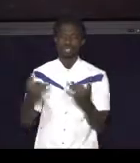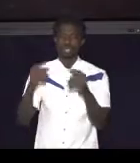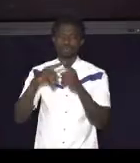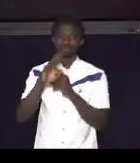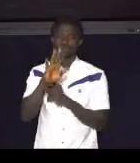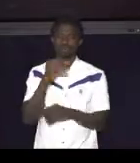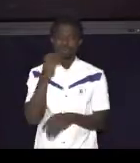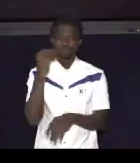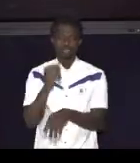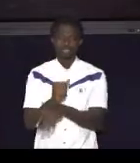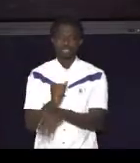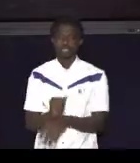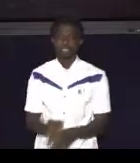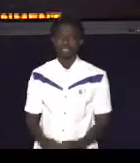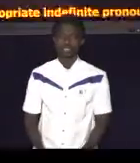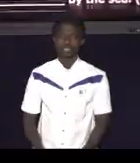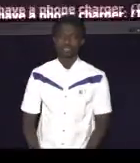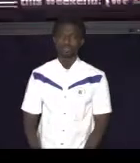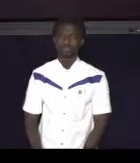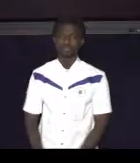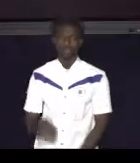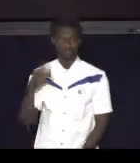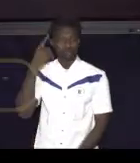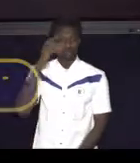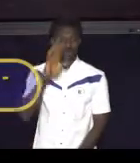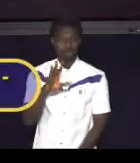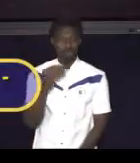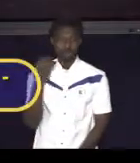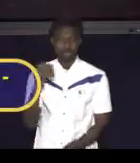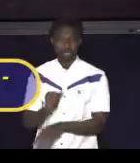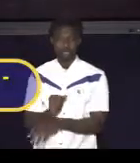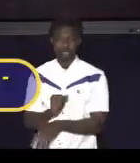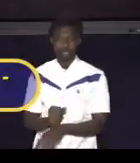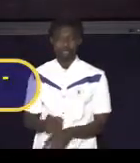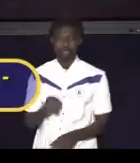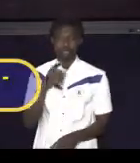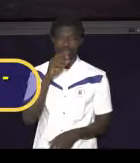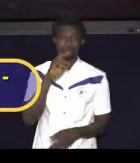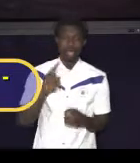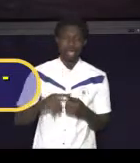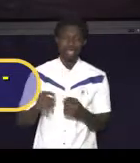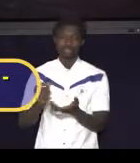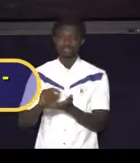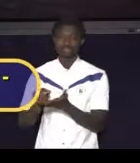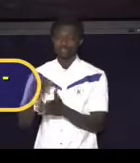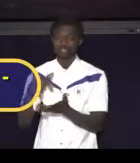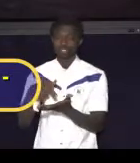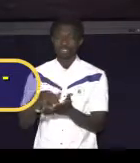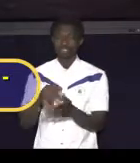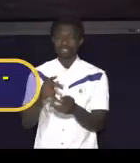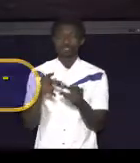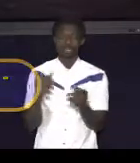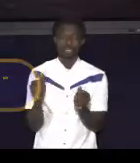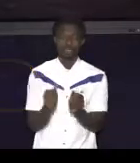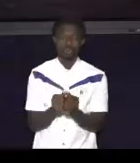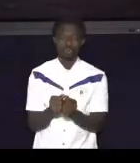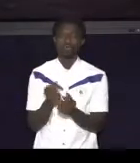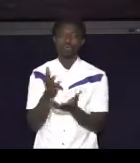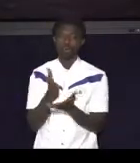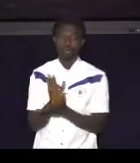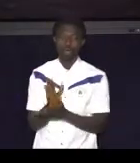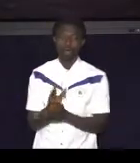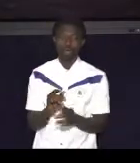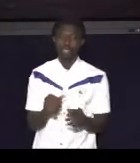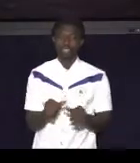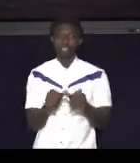your assignment. For your assignment, you are to fill the spaces with the appropriate indefinite